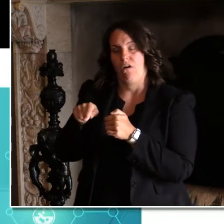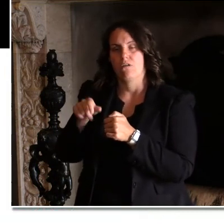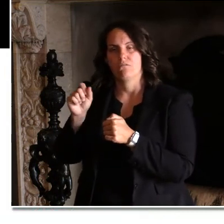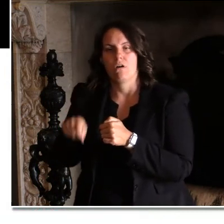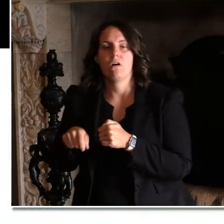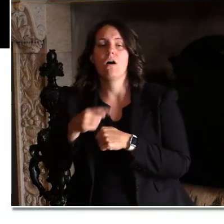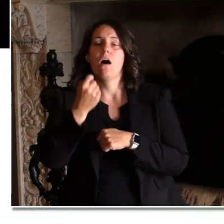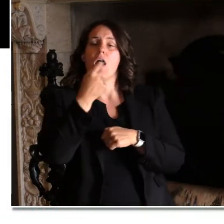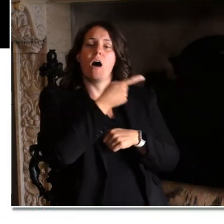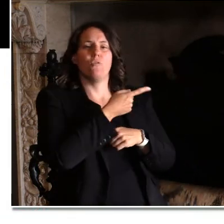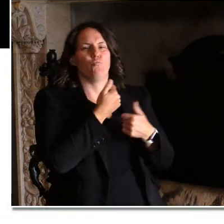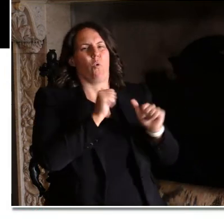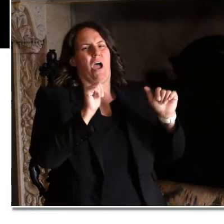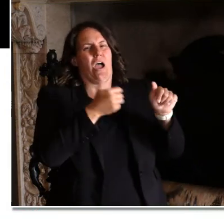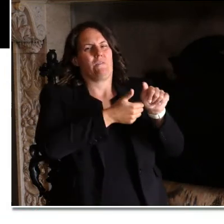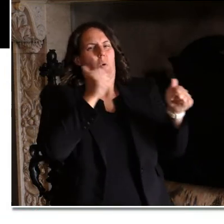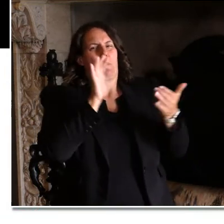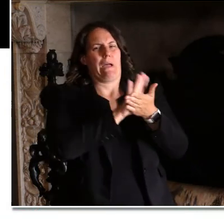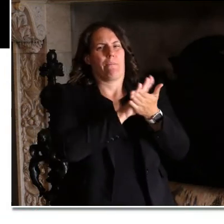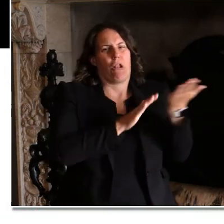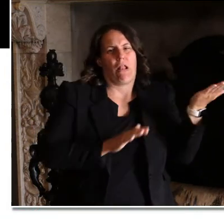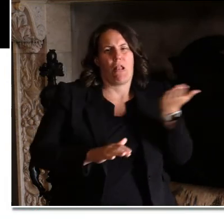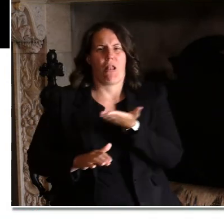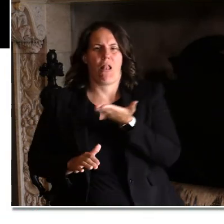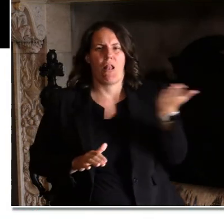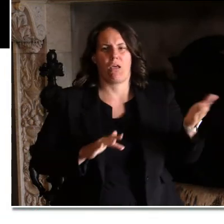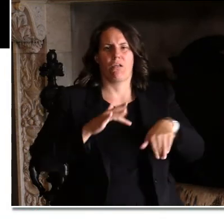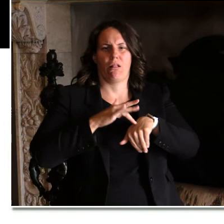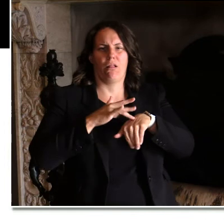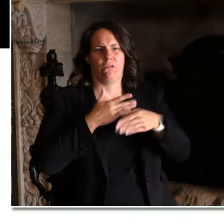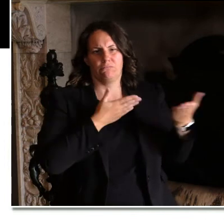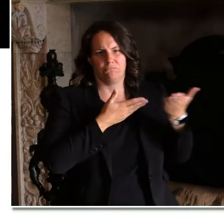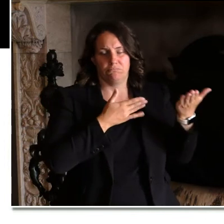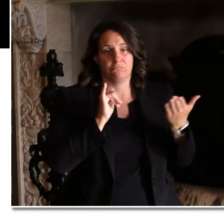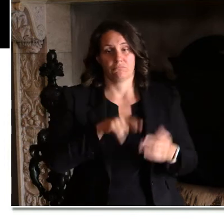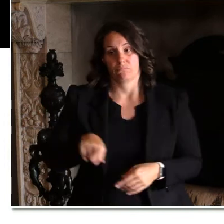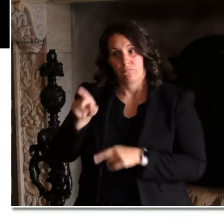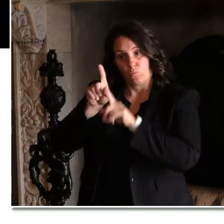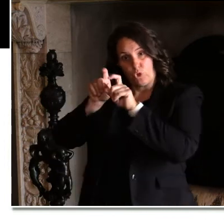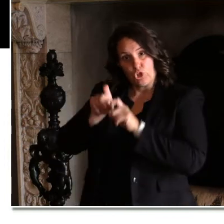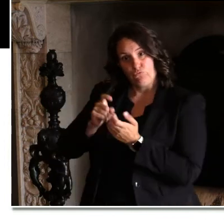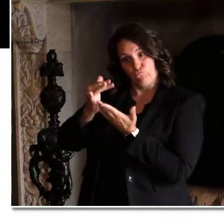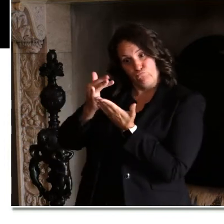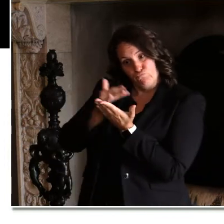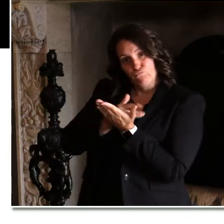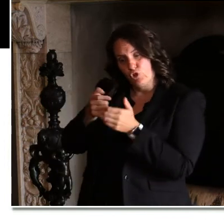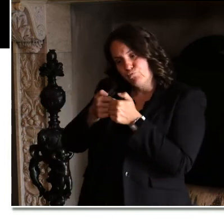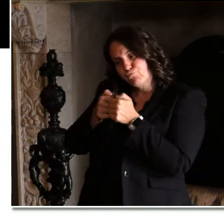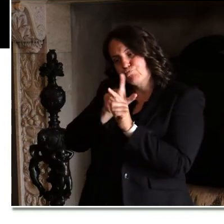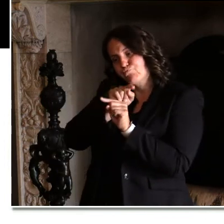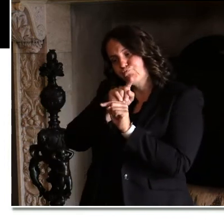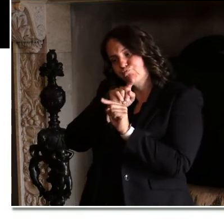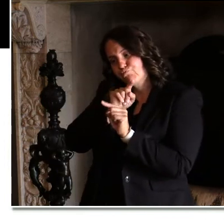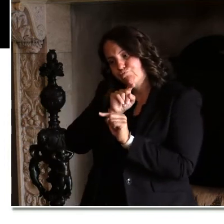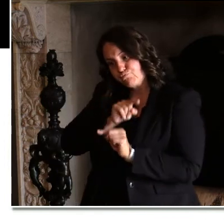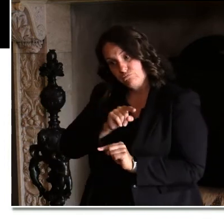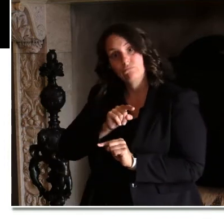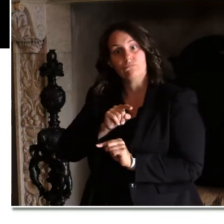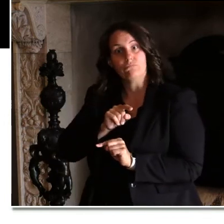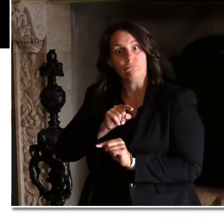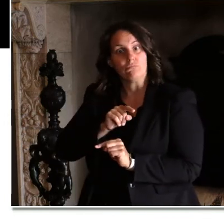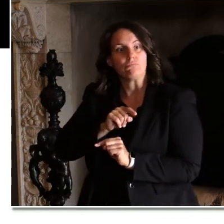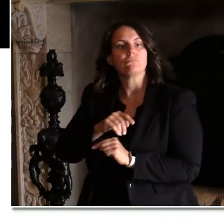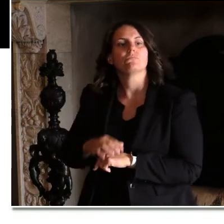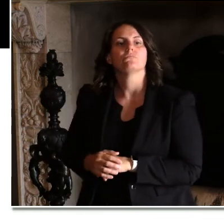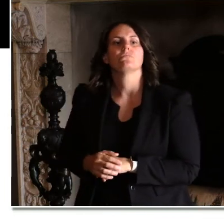answered to help us understand the status of COVID-19 in Wisconsin, and also to help future contact tracers who will follow up with you